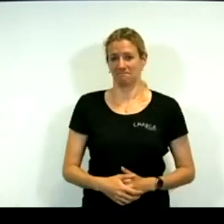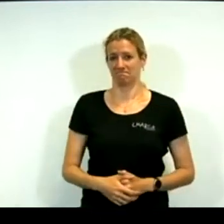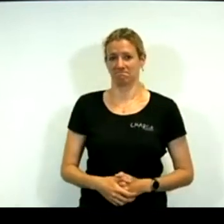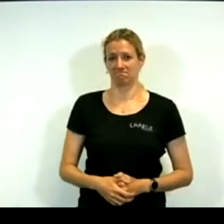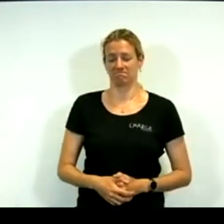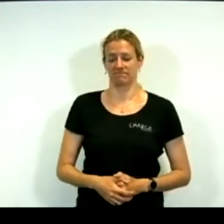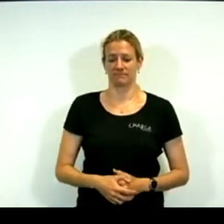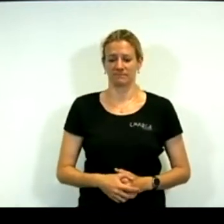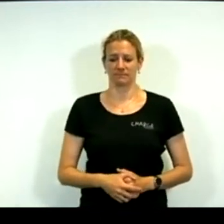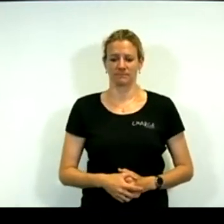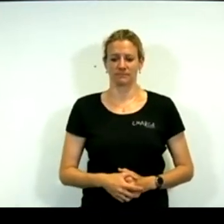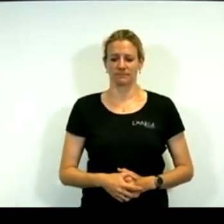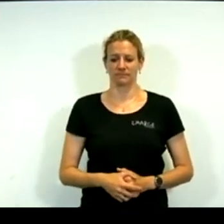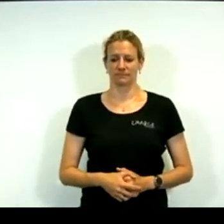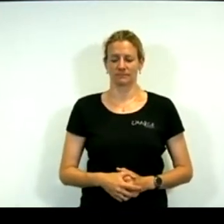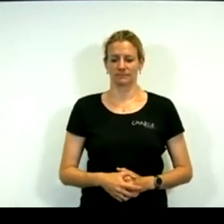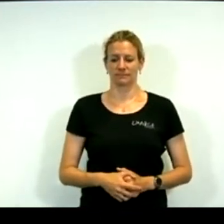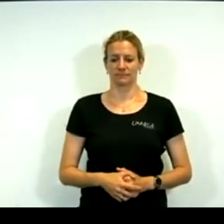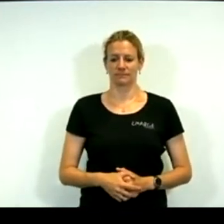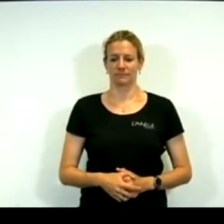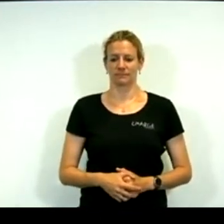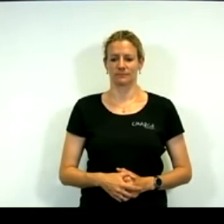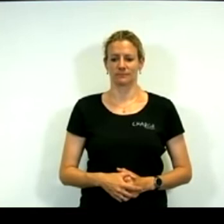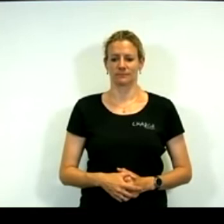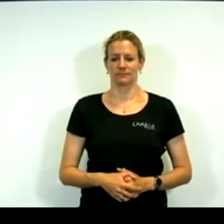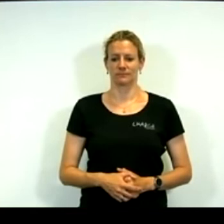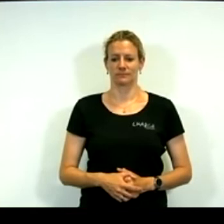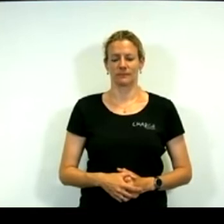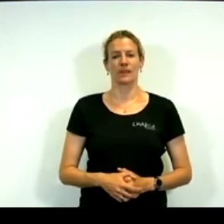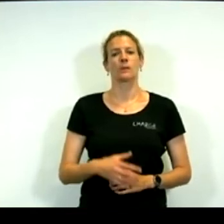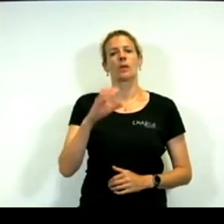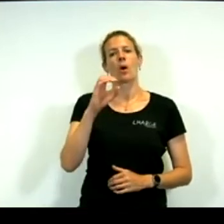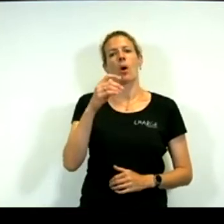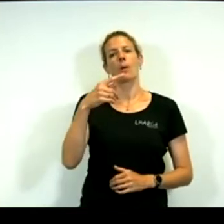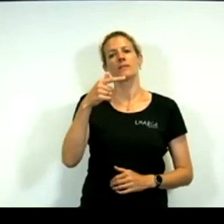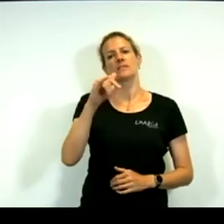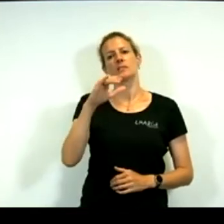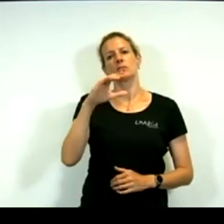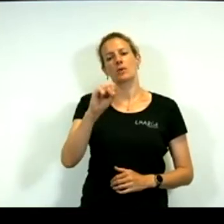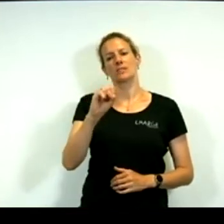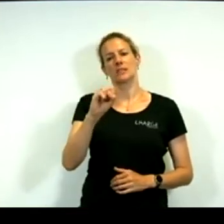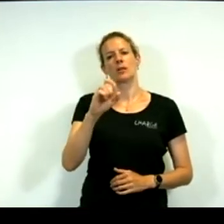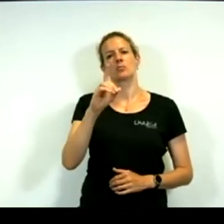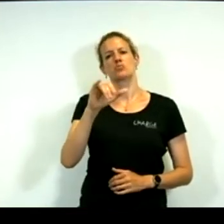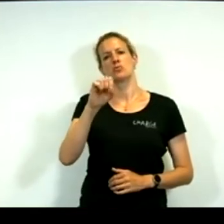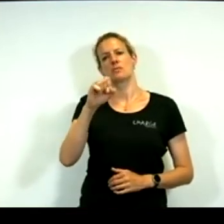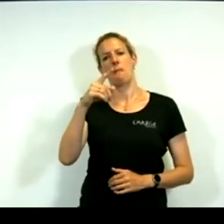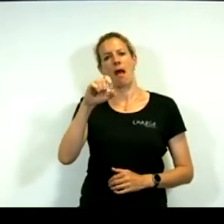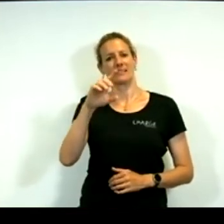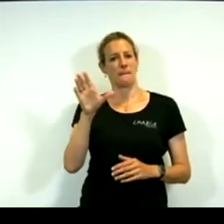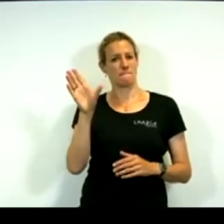I've never heard of optic dysplasia in a child with charge. That doesn't mean it can't happen, but